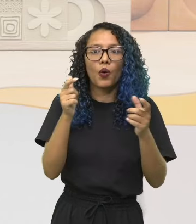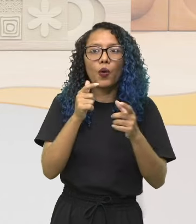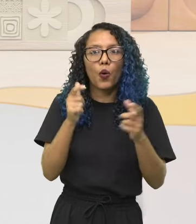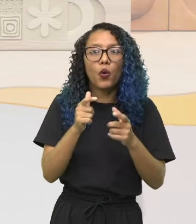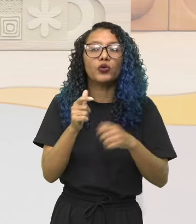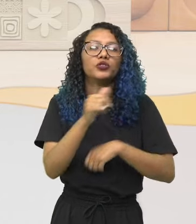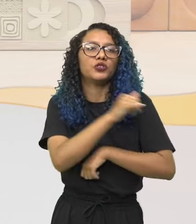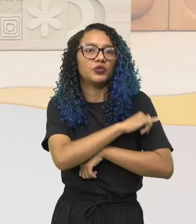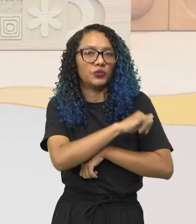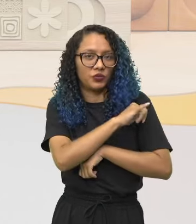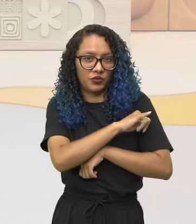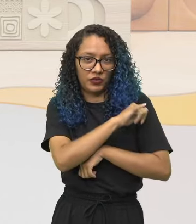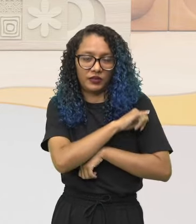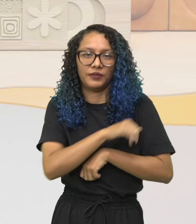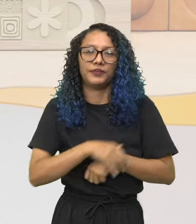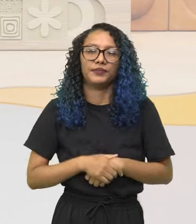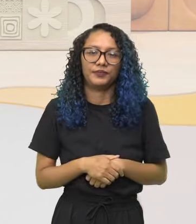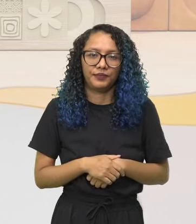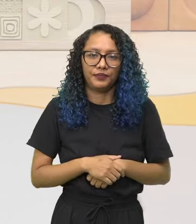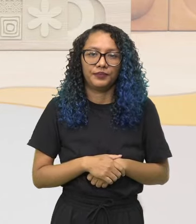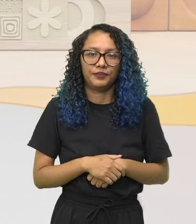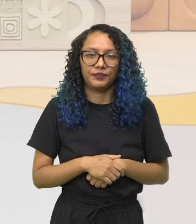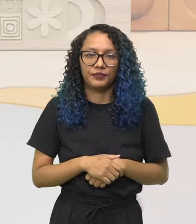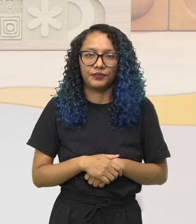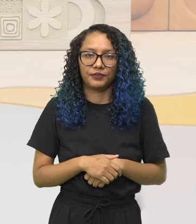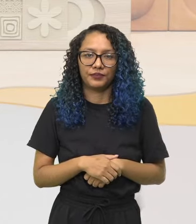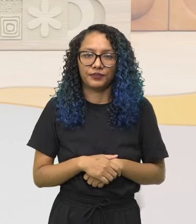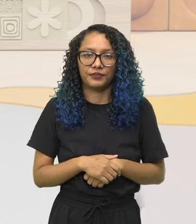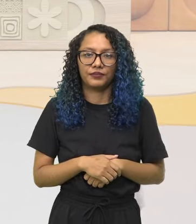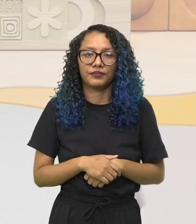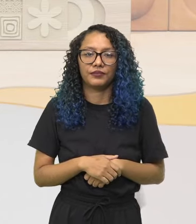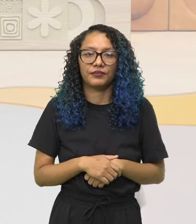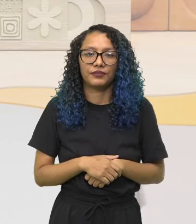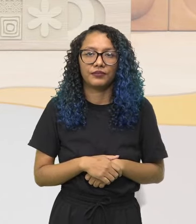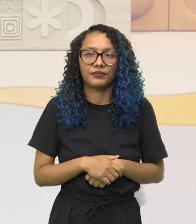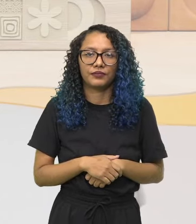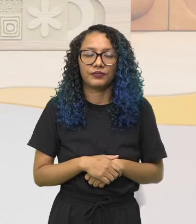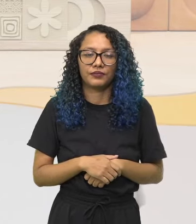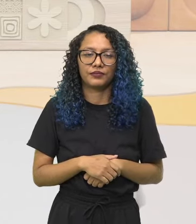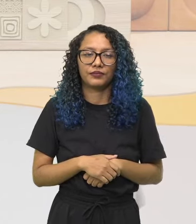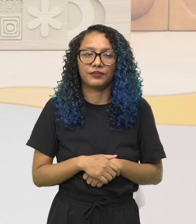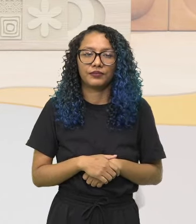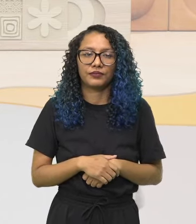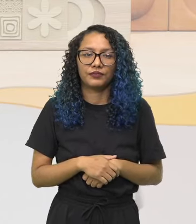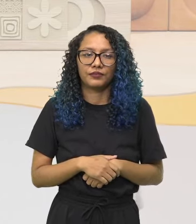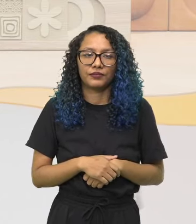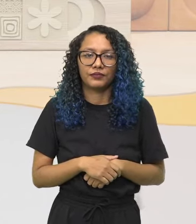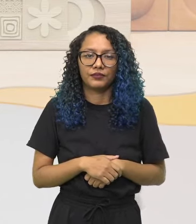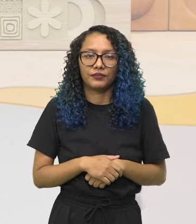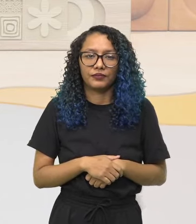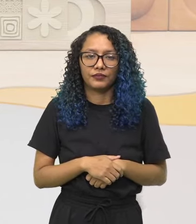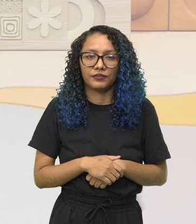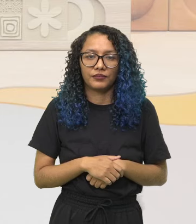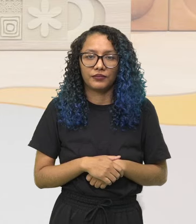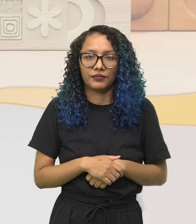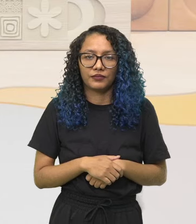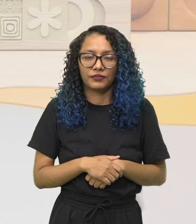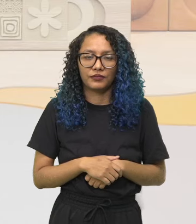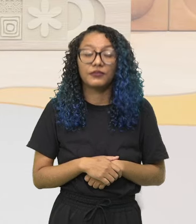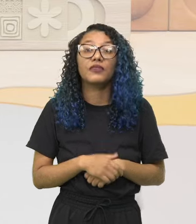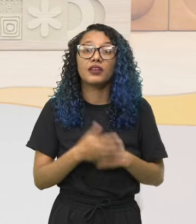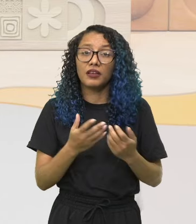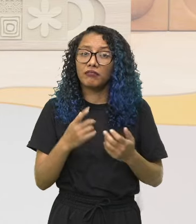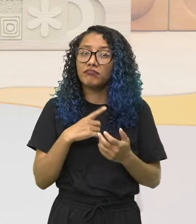Let's go to Geography. And